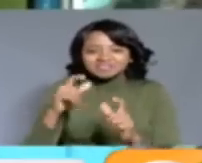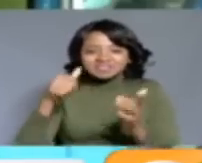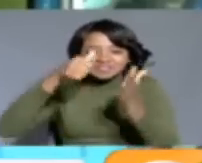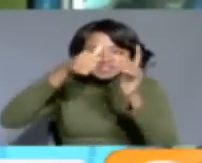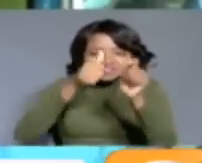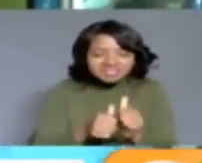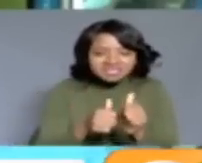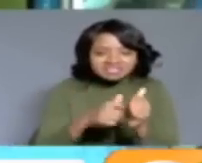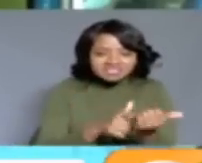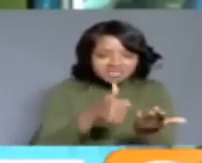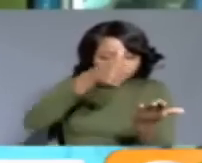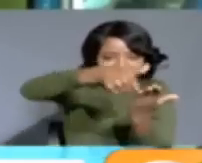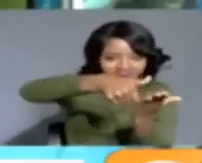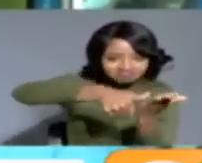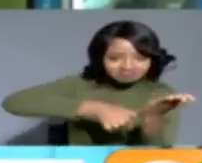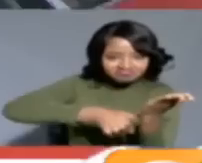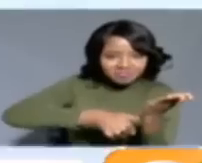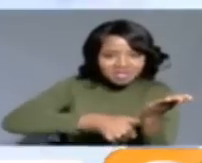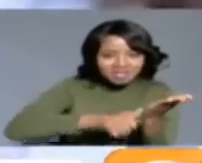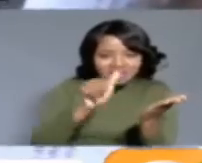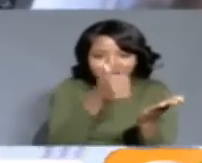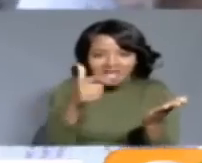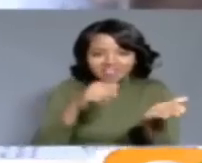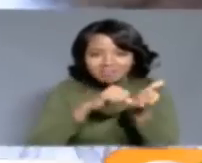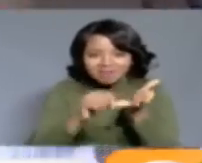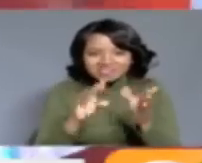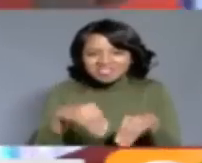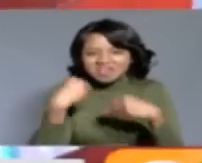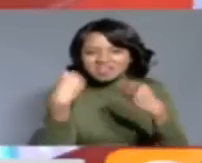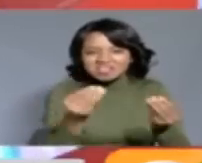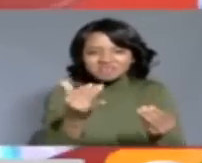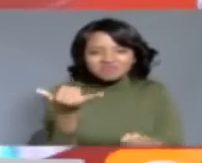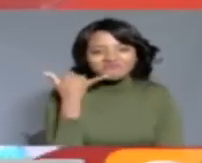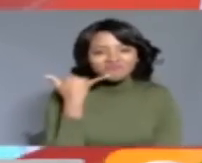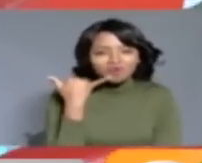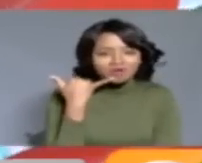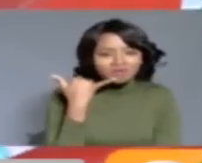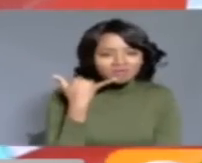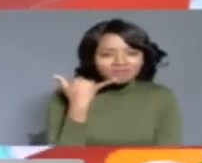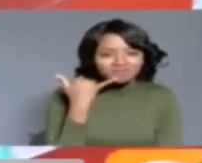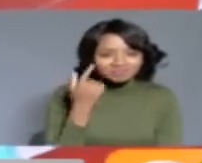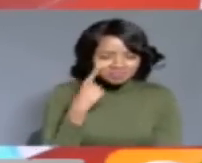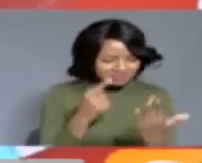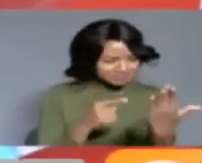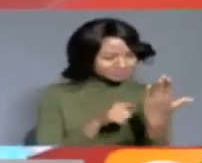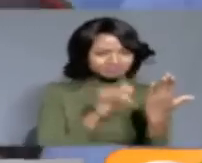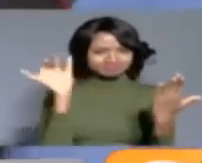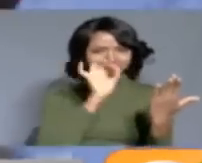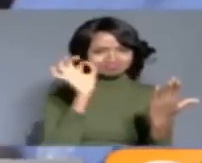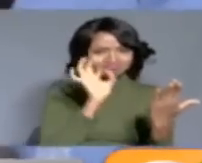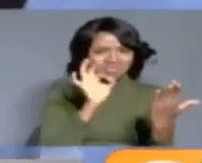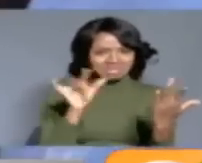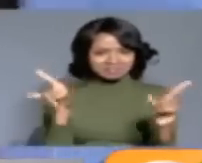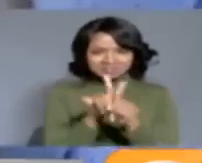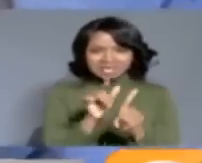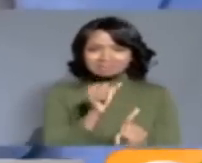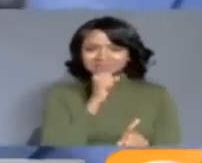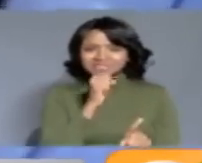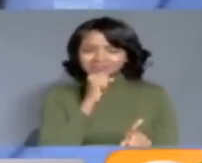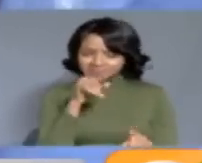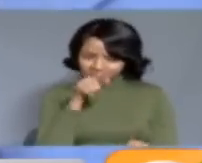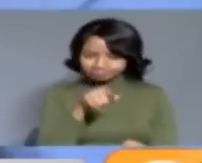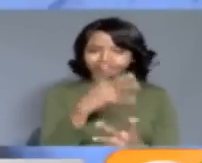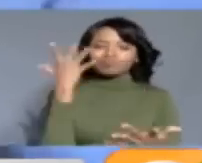stick on top of those other brands, then giving the phone the appearance of a Samsung phone. We make arrests on